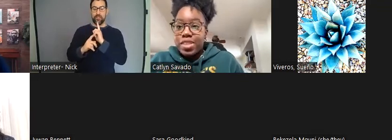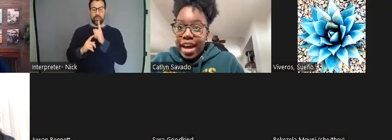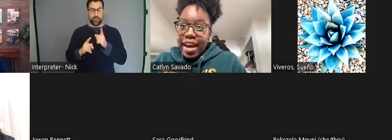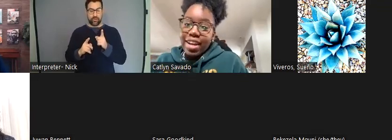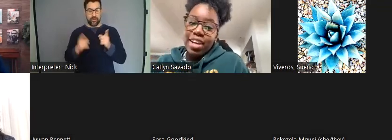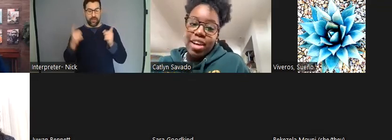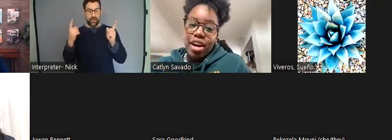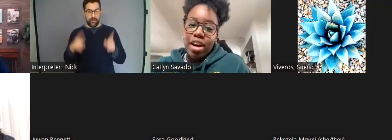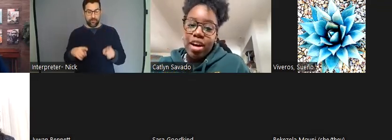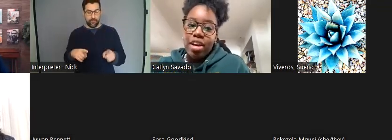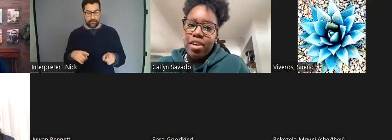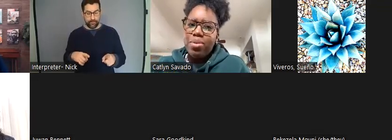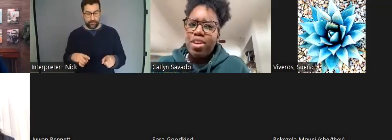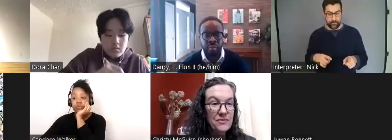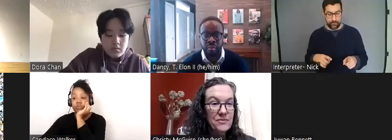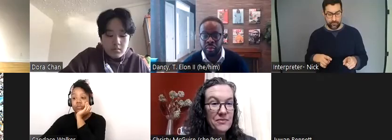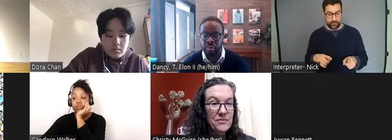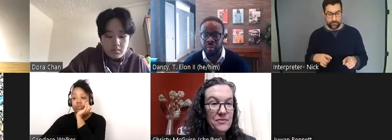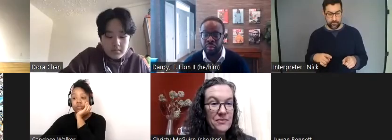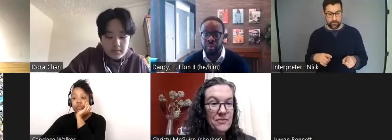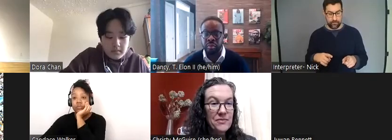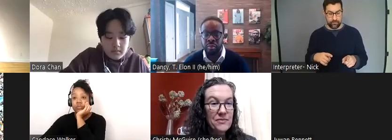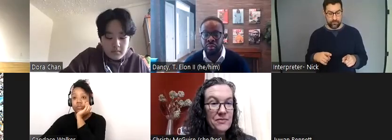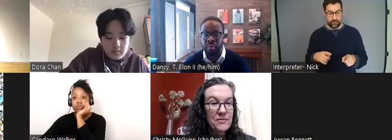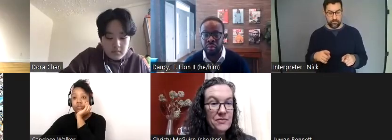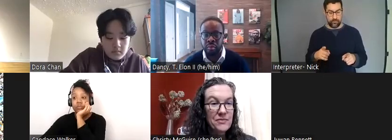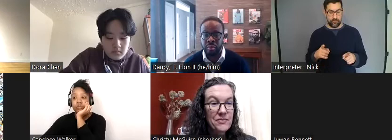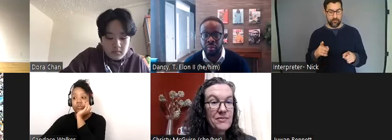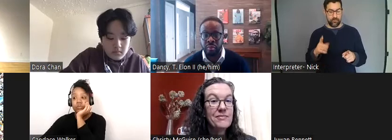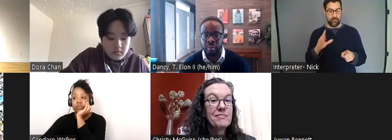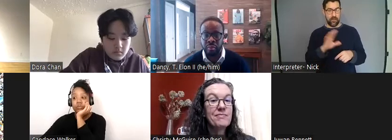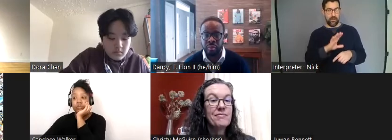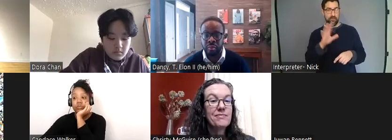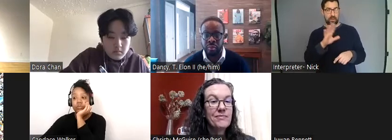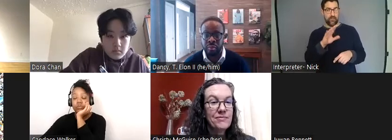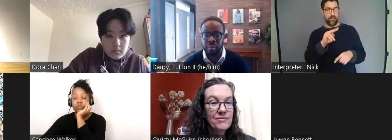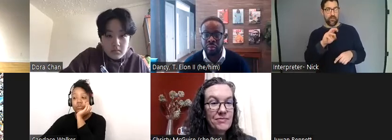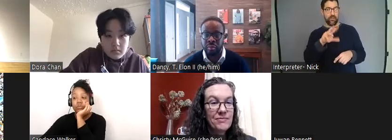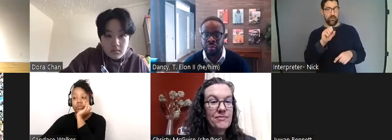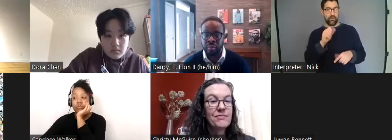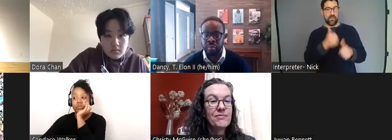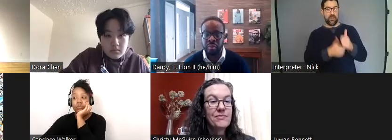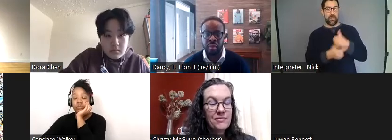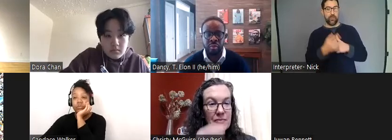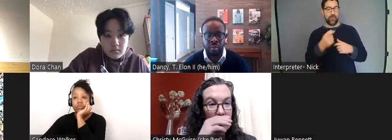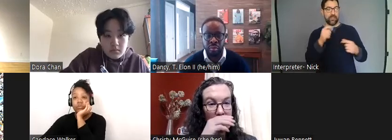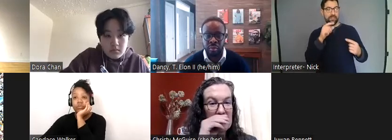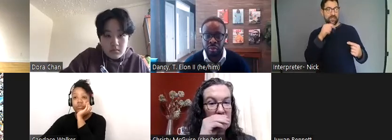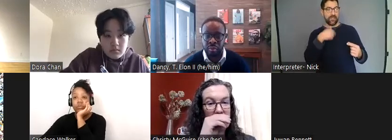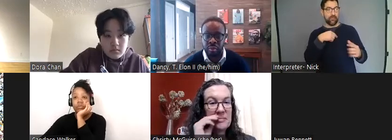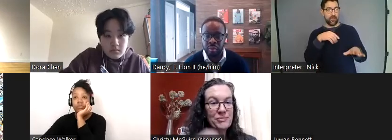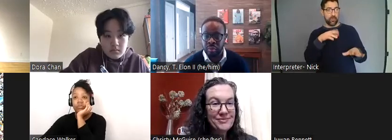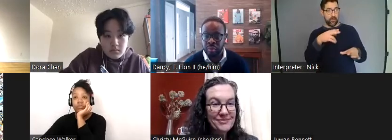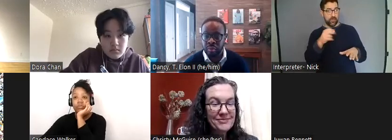after that, it was on like 5 o'clock news. And then everyone was texting me and was like, yo, your high school's on the